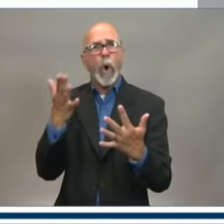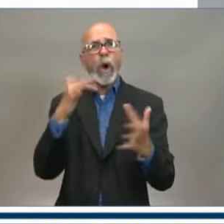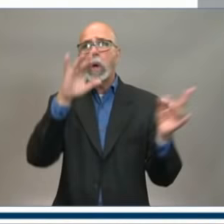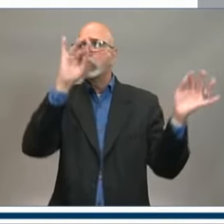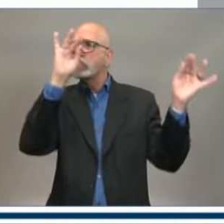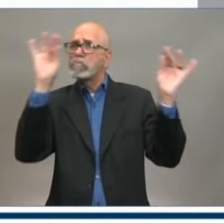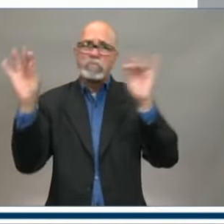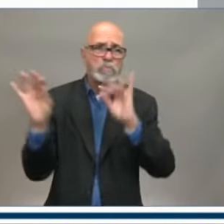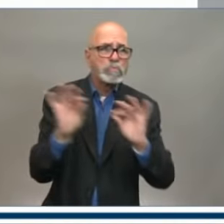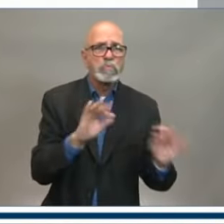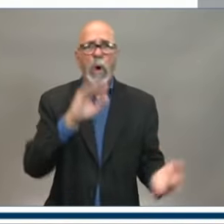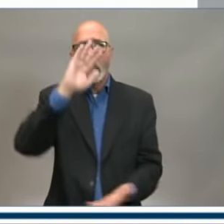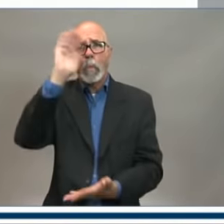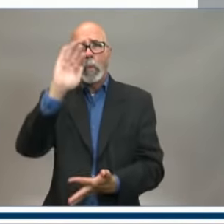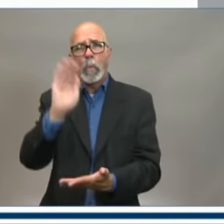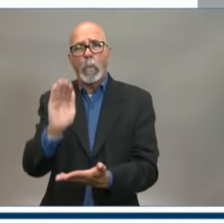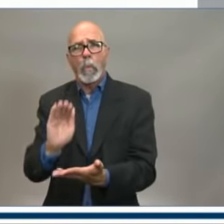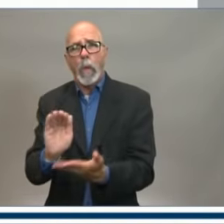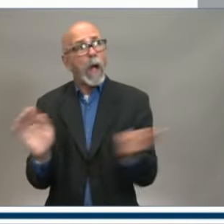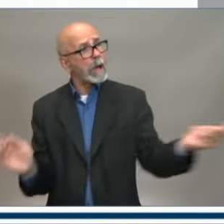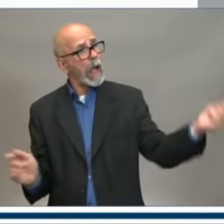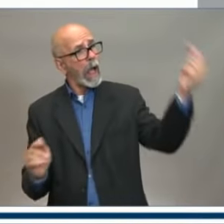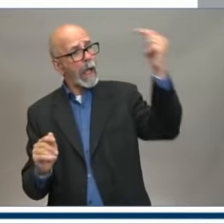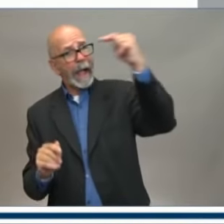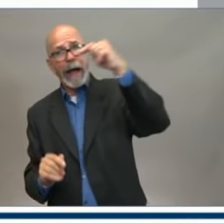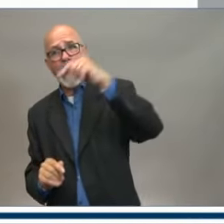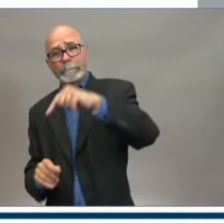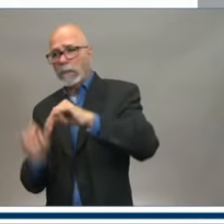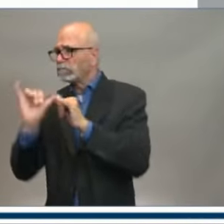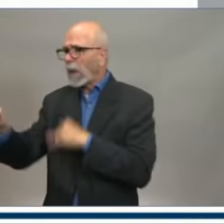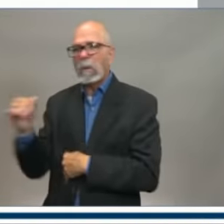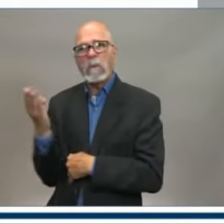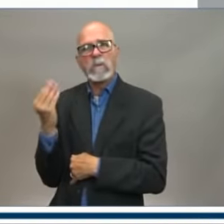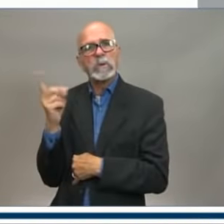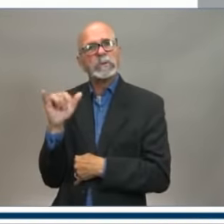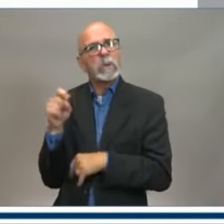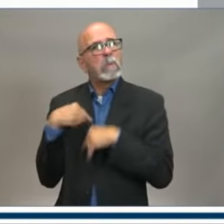undergo 14 days of isolation, and that 14 days is